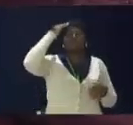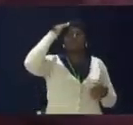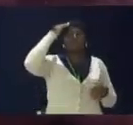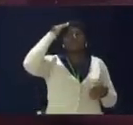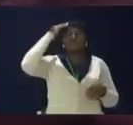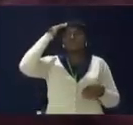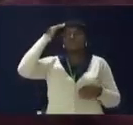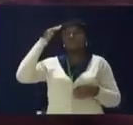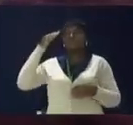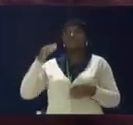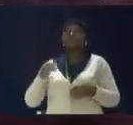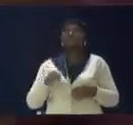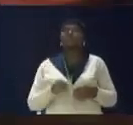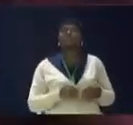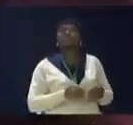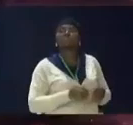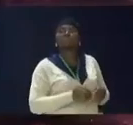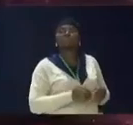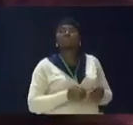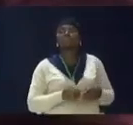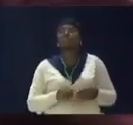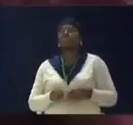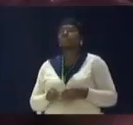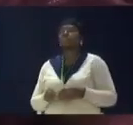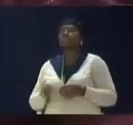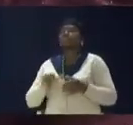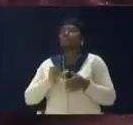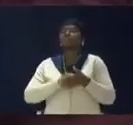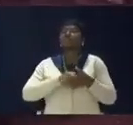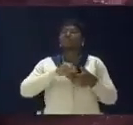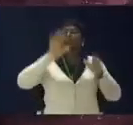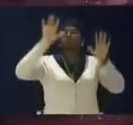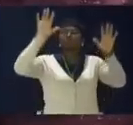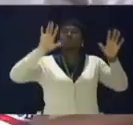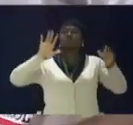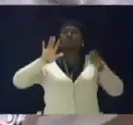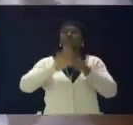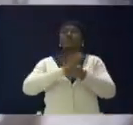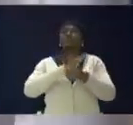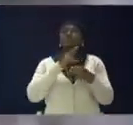That wonderful name. That wonderful name.